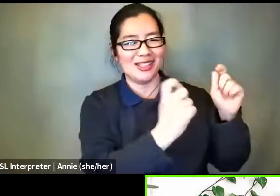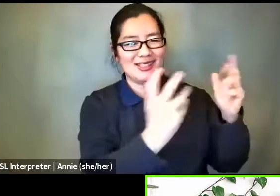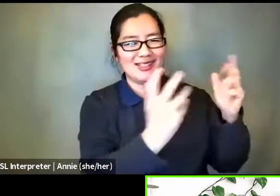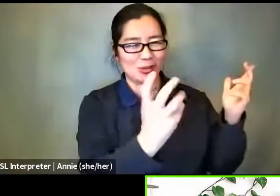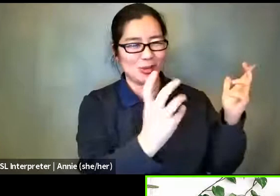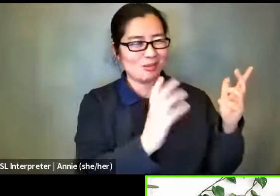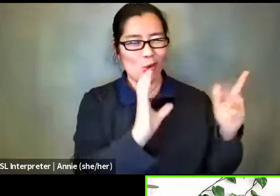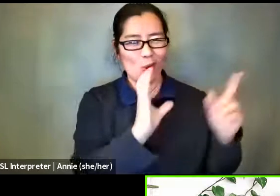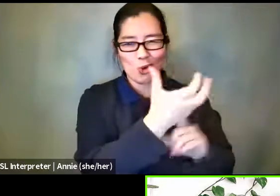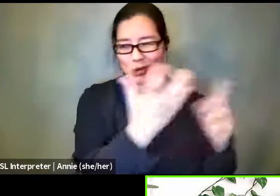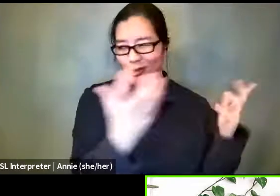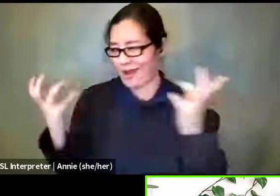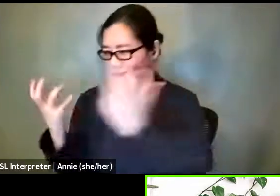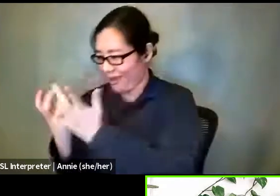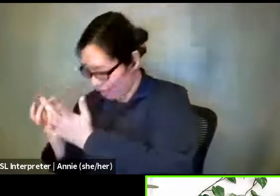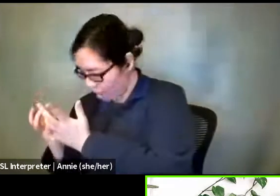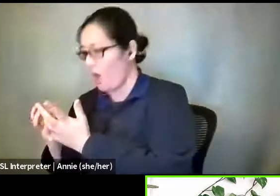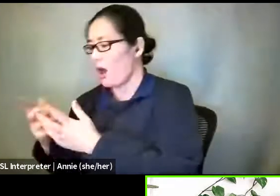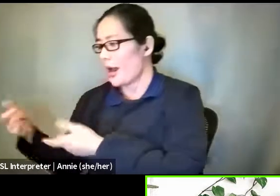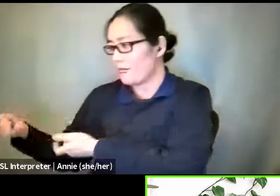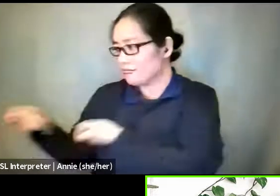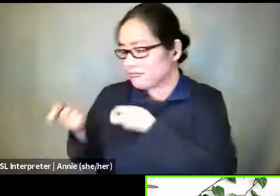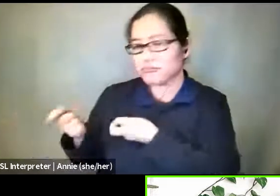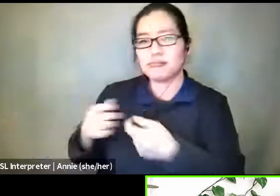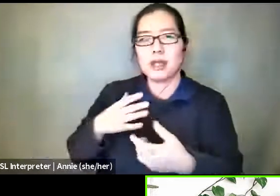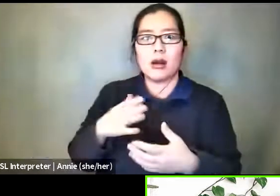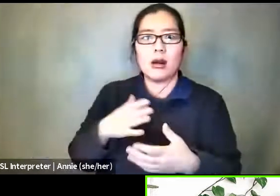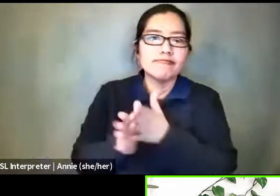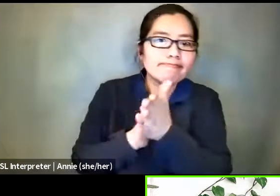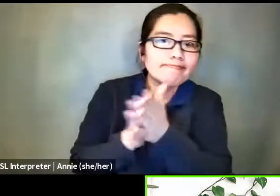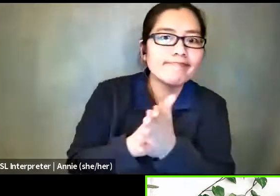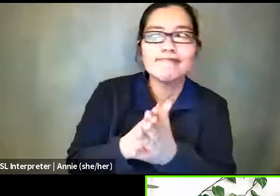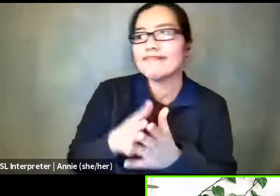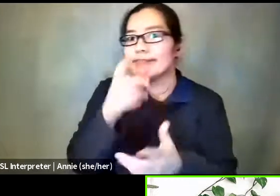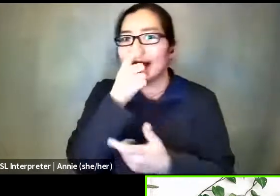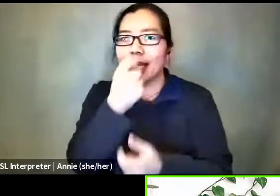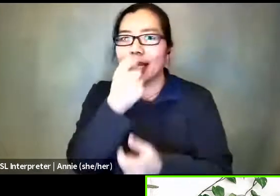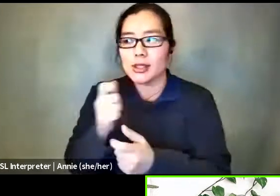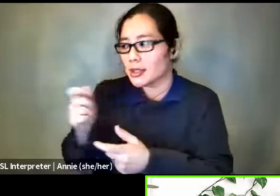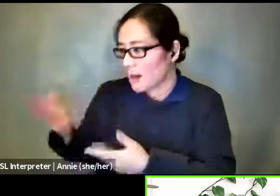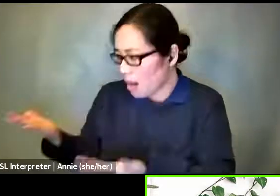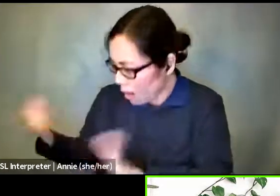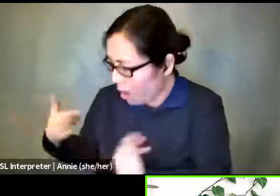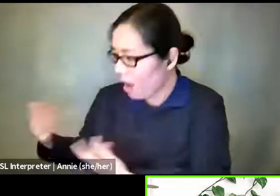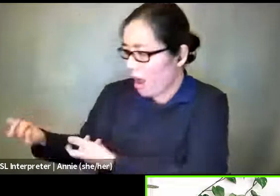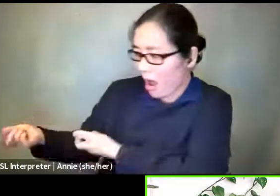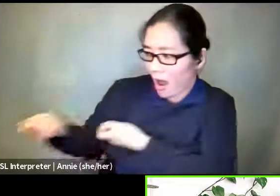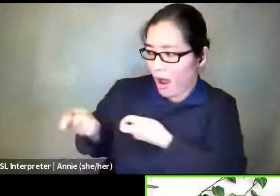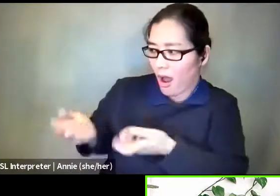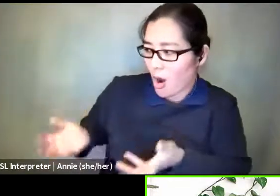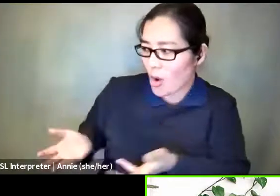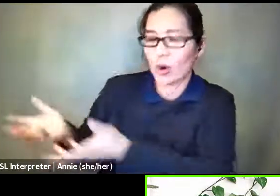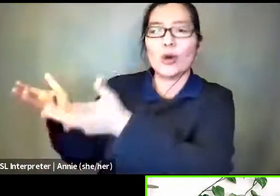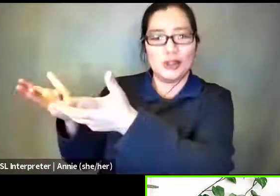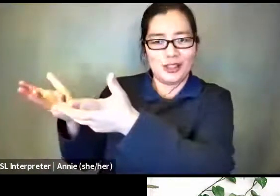students, reaching their passions and interests, cultivating that, developing that, and maintaining it, like you're